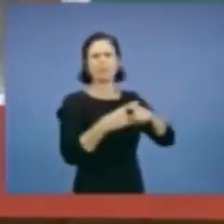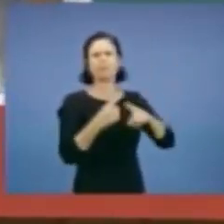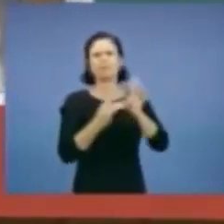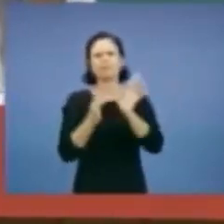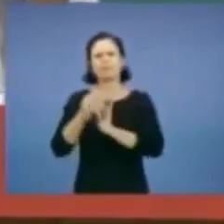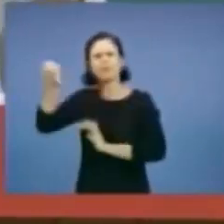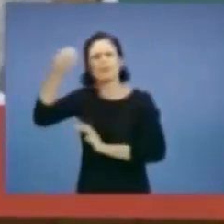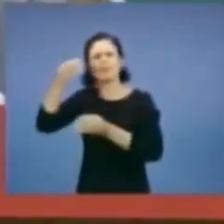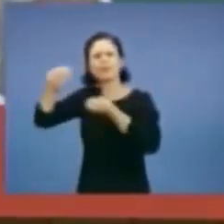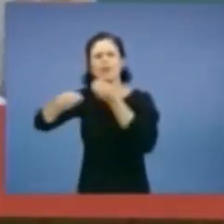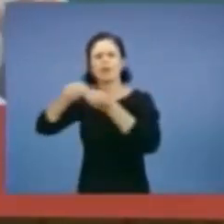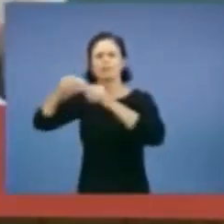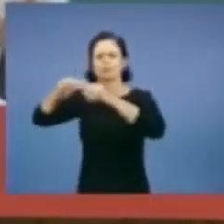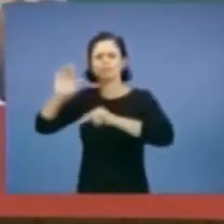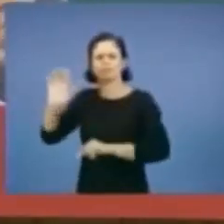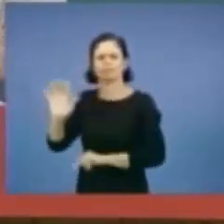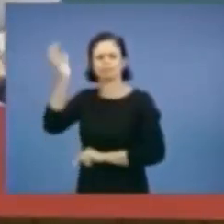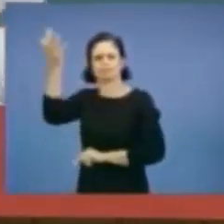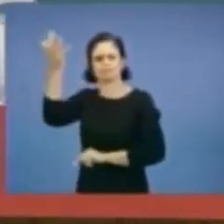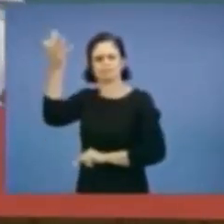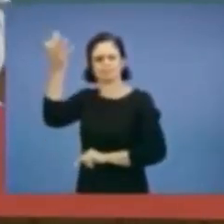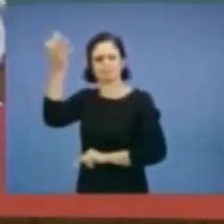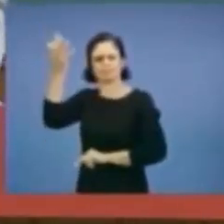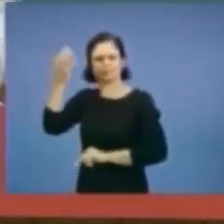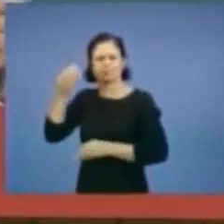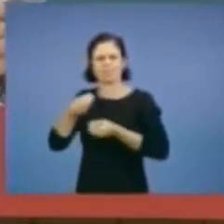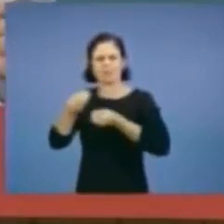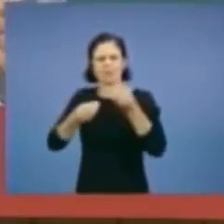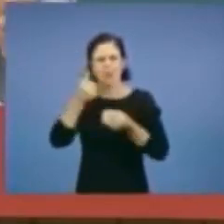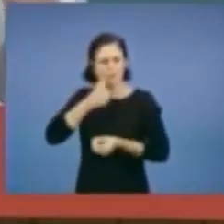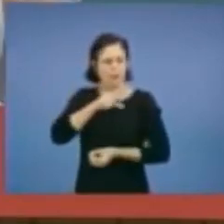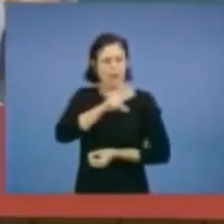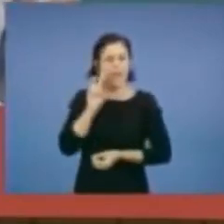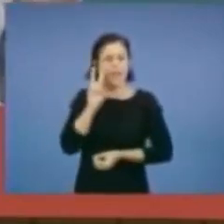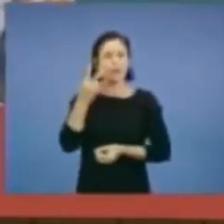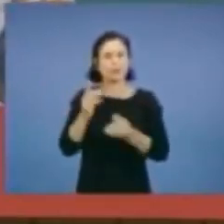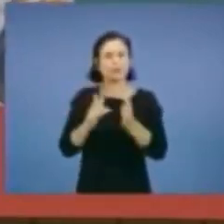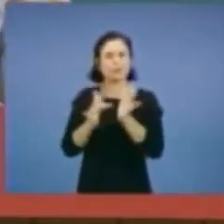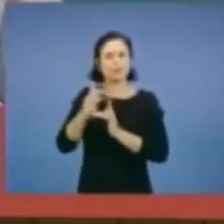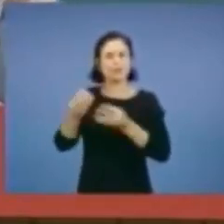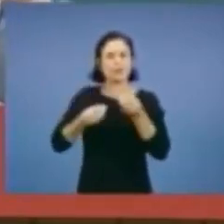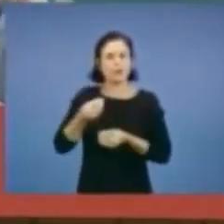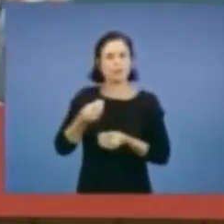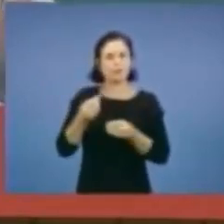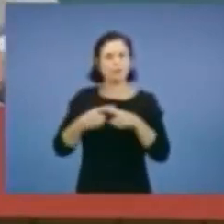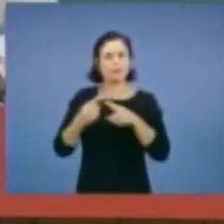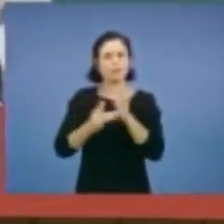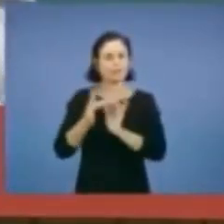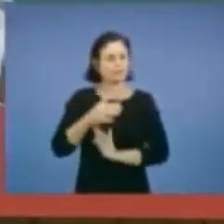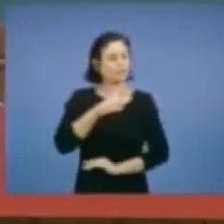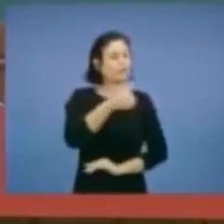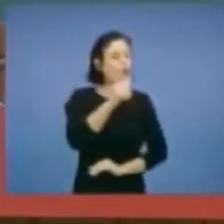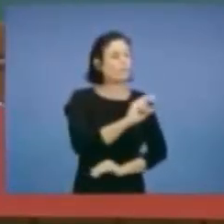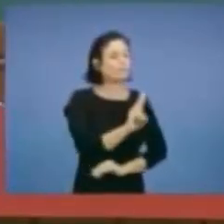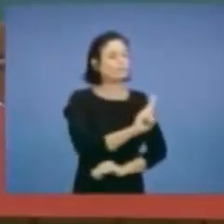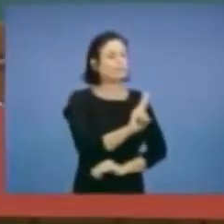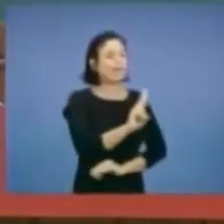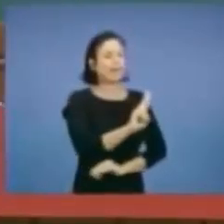sign. And his sign to her, it was to call her by her name. So salvation